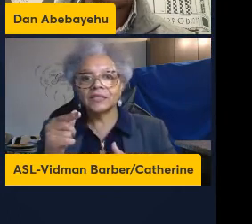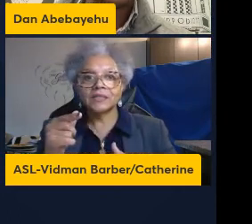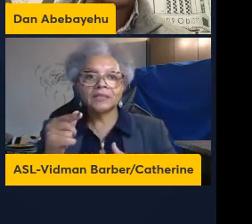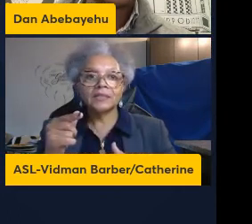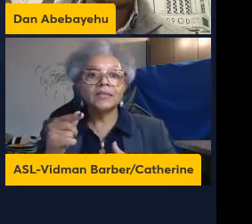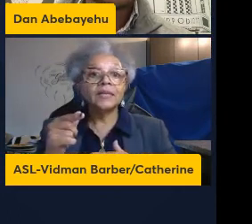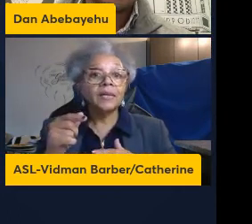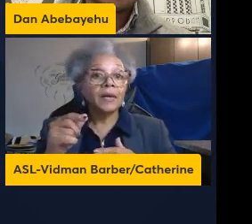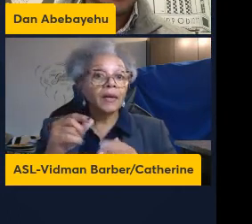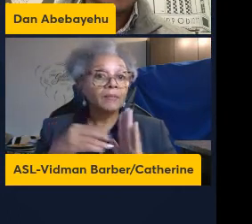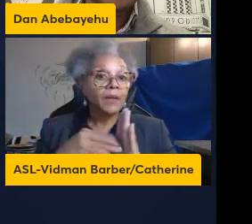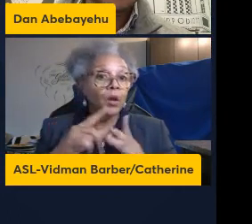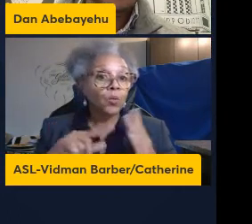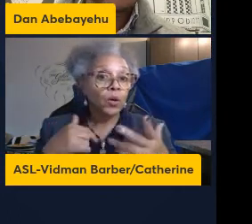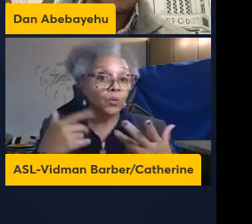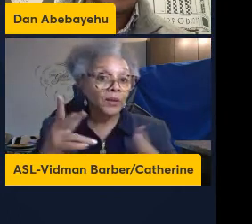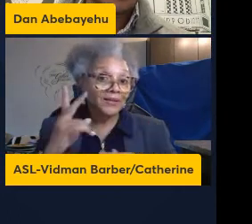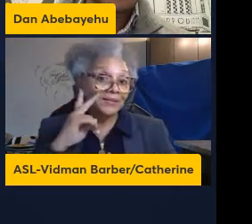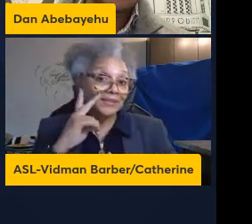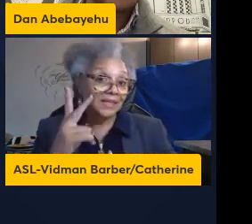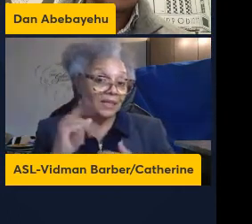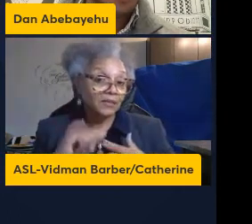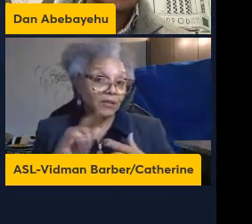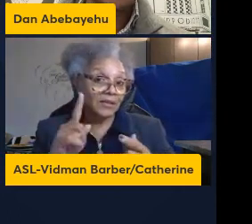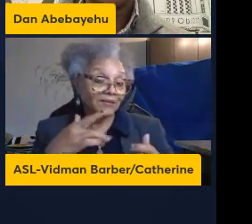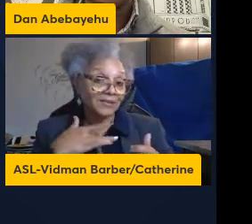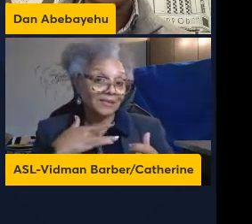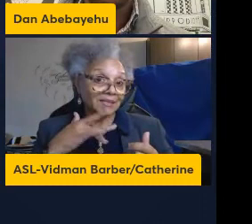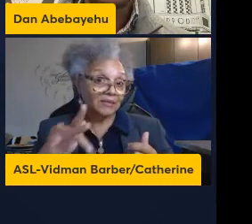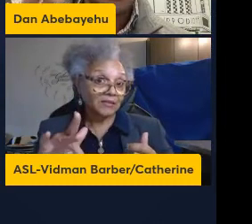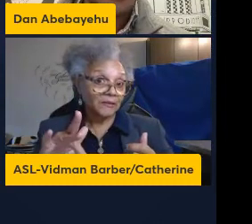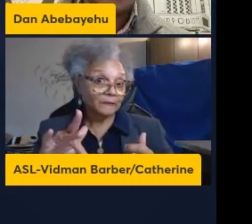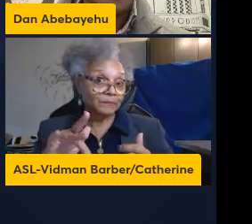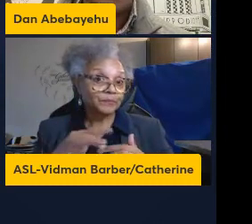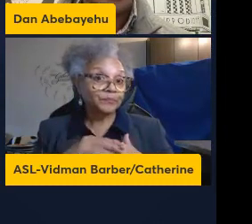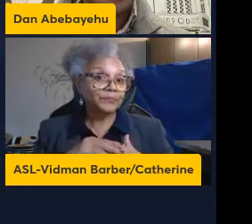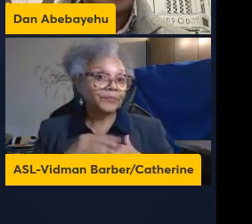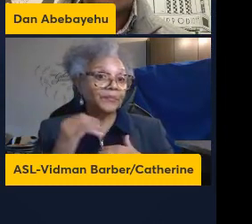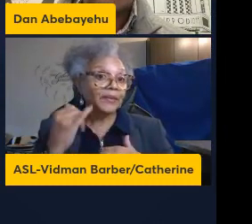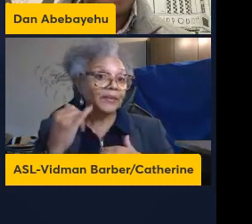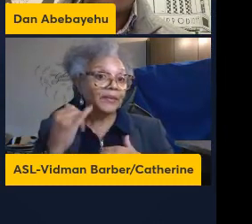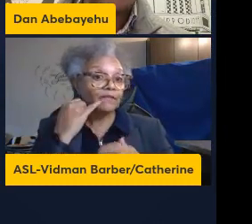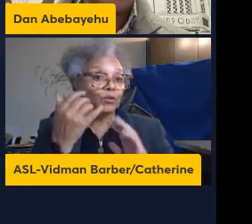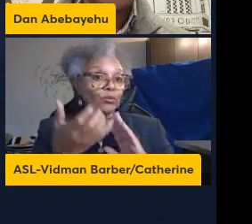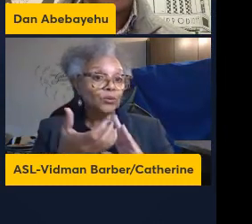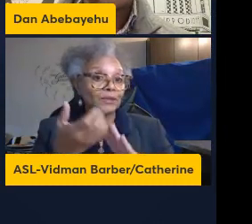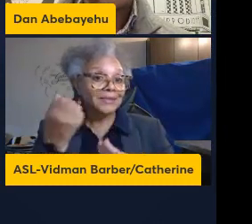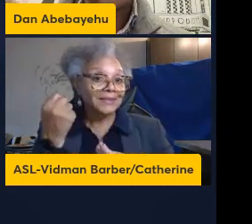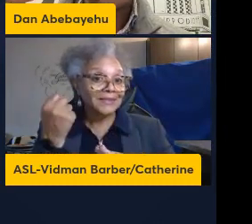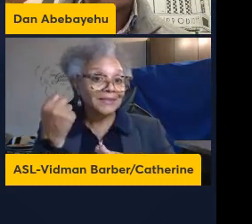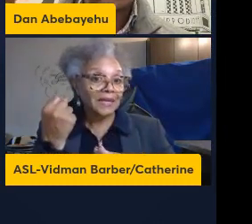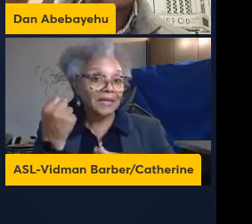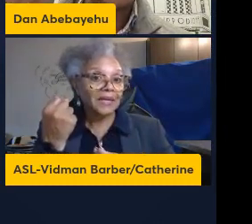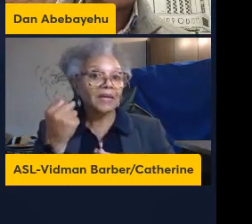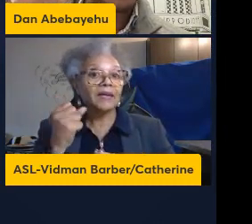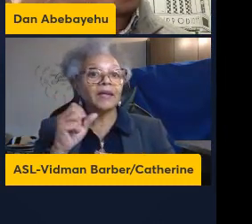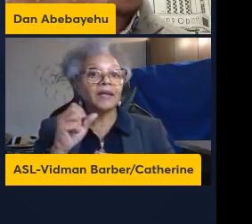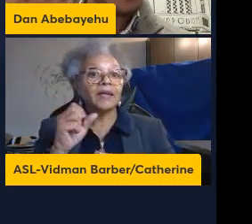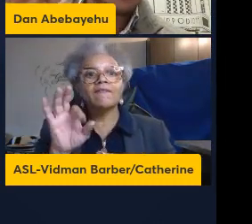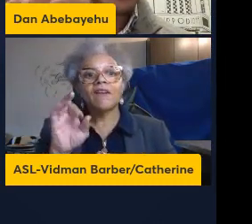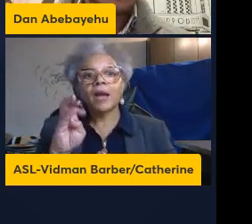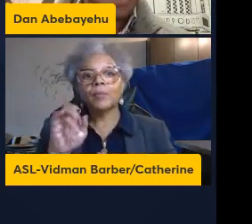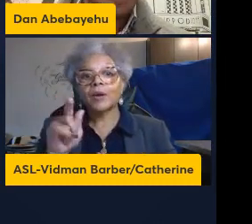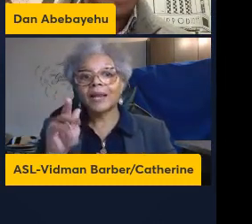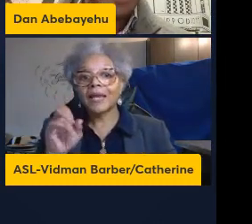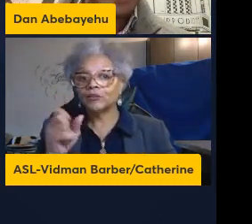is that it can confirm mechanosensitive cytoskeletal remodeling if you take mouse lung fibroblasts and seed them on either soft